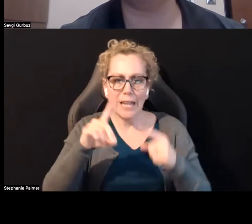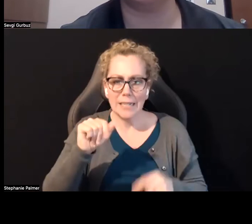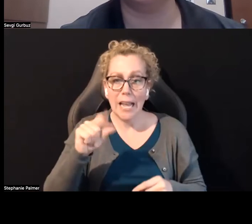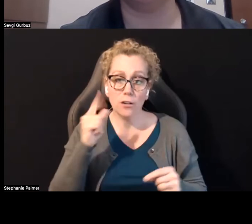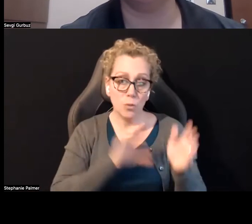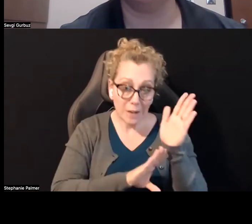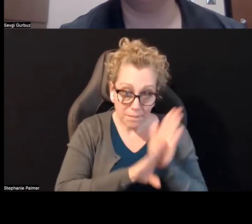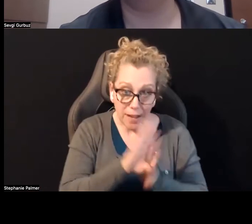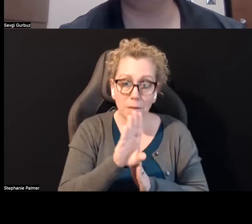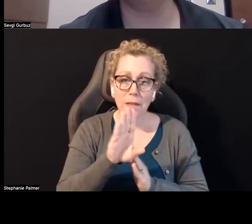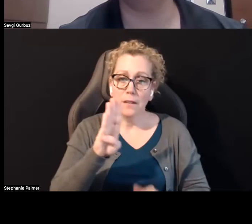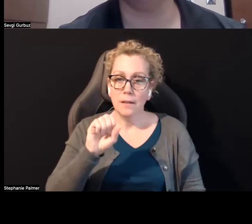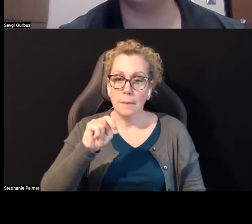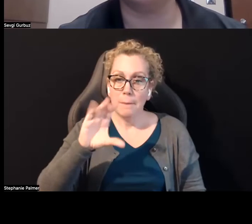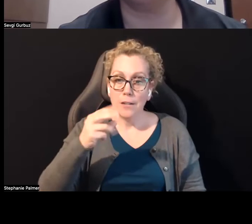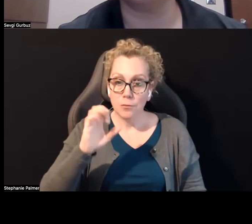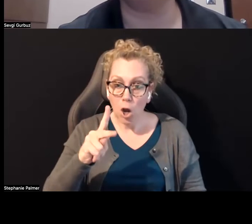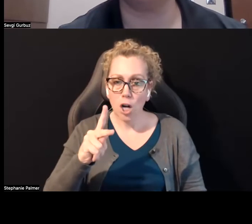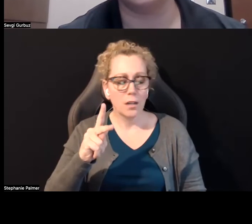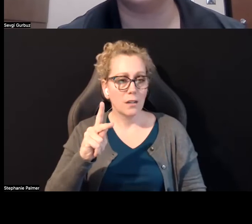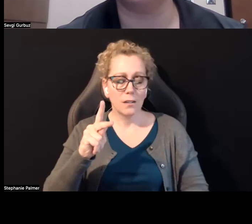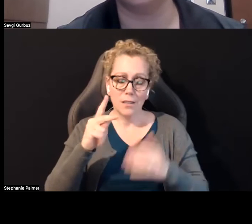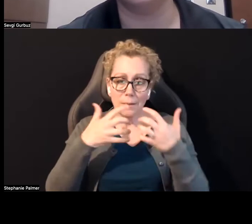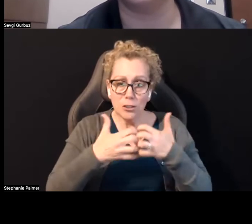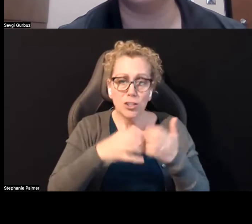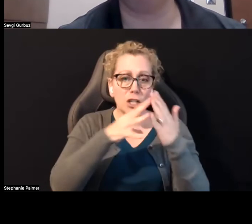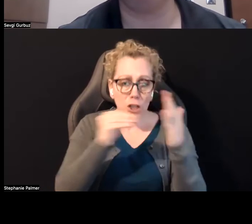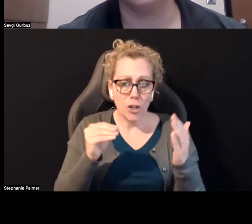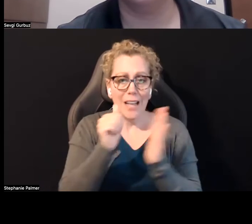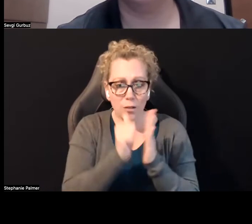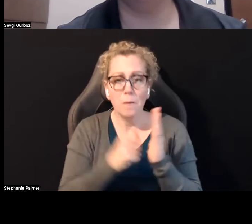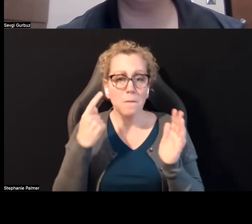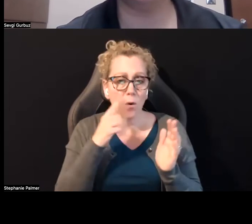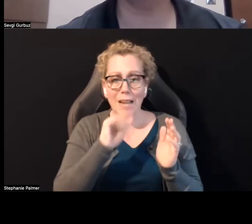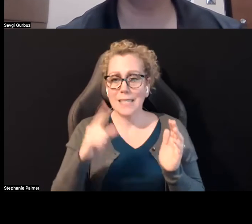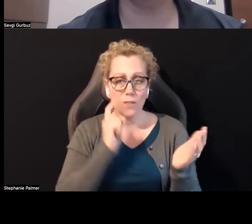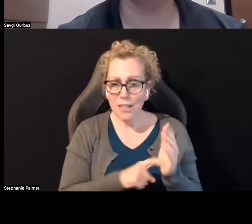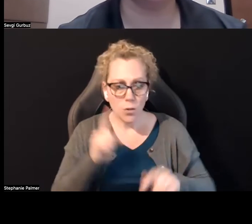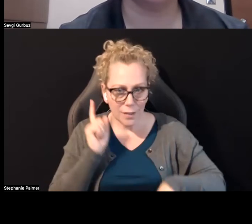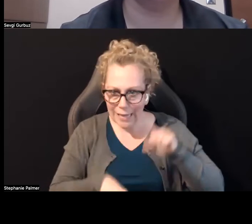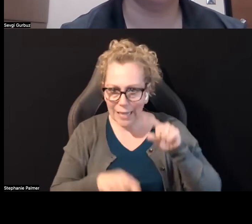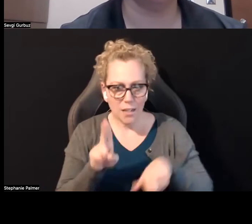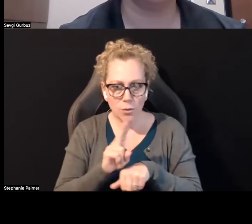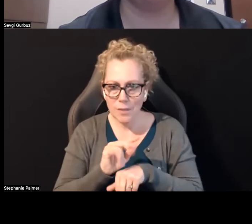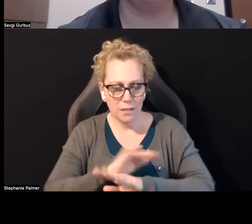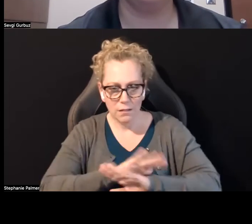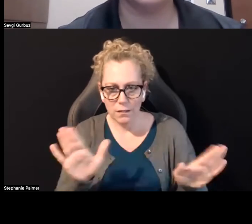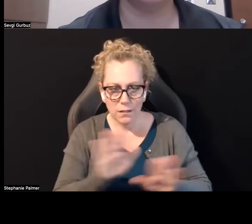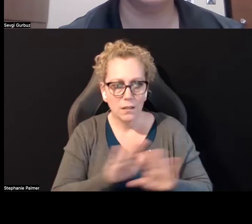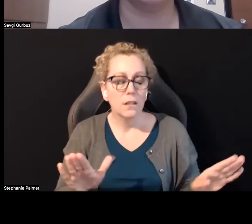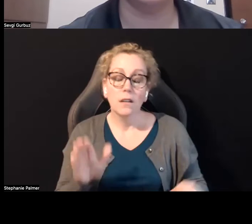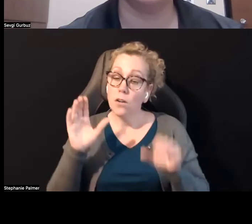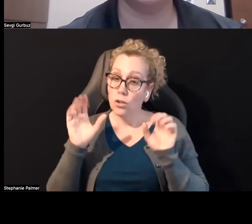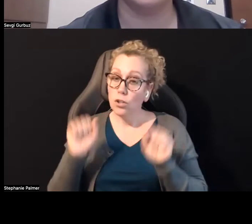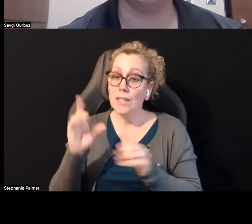and benchmarking machine learning algorithms for ASL recognition. You could actually design an algorithm